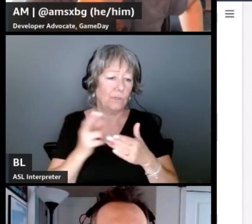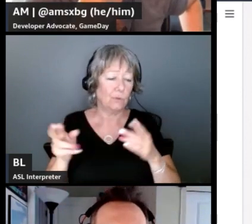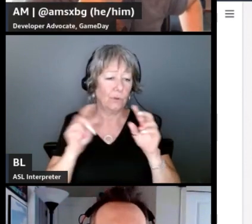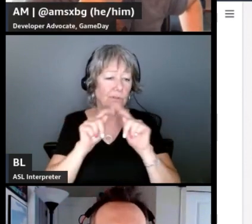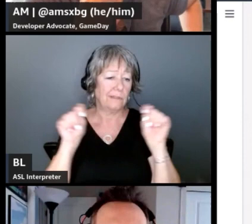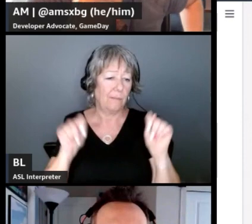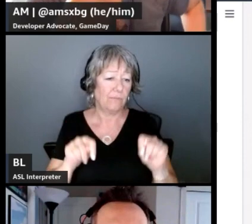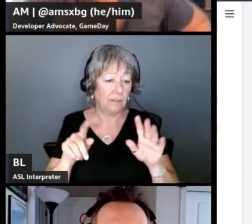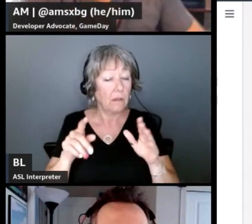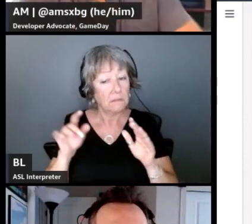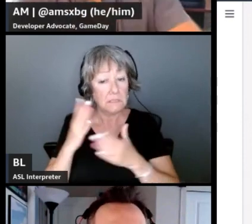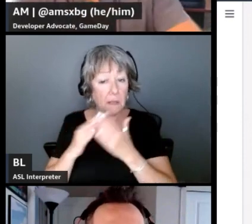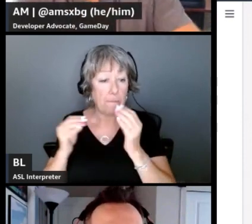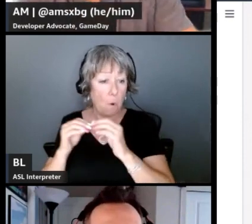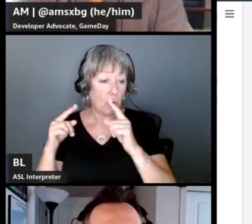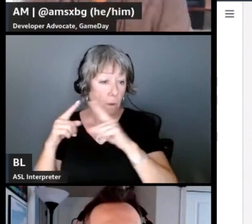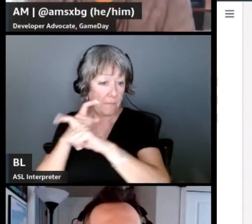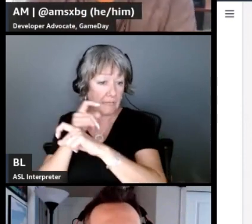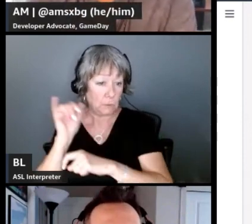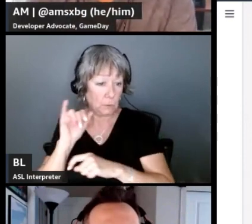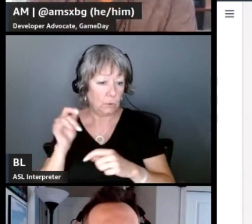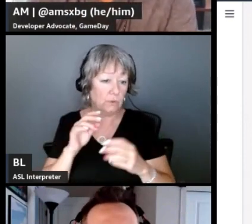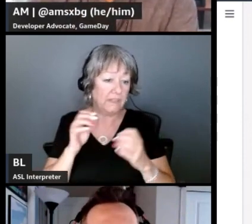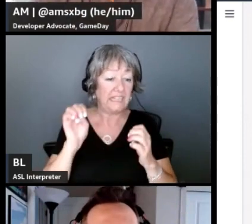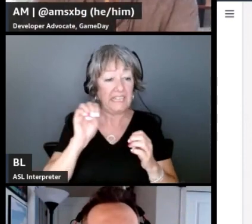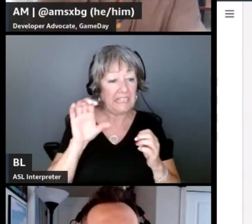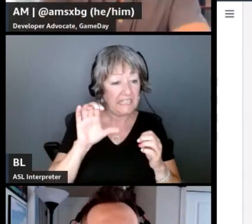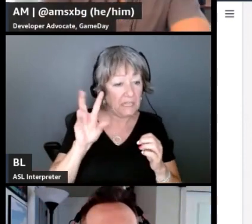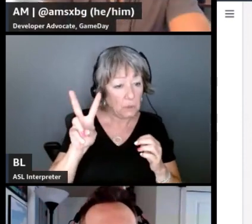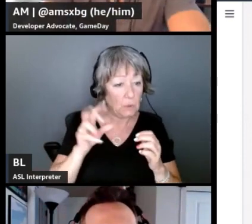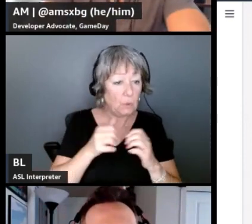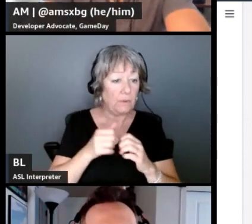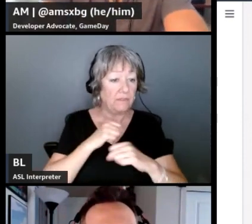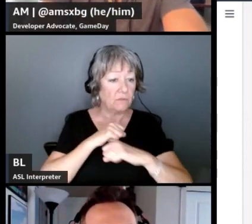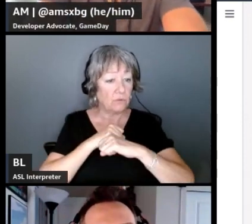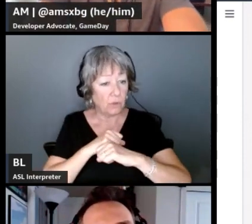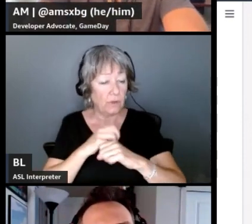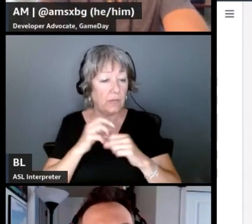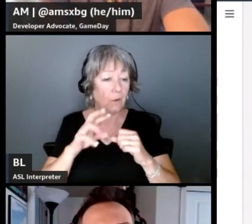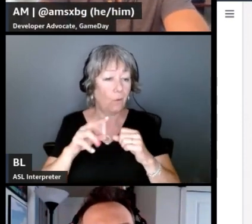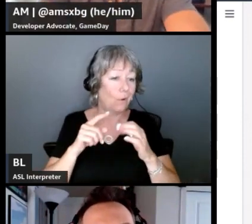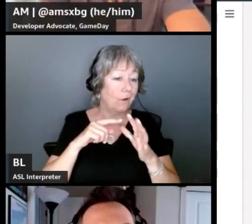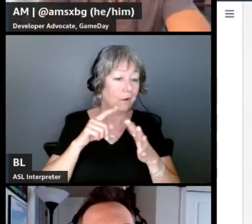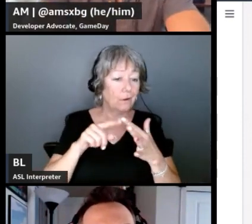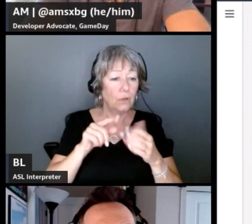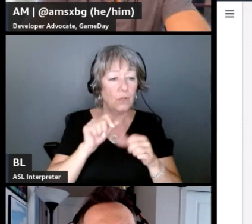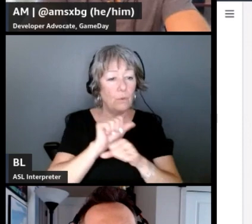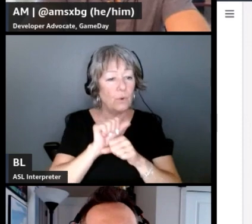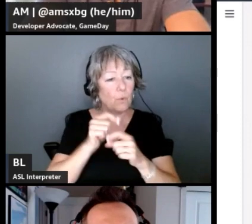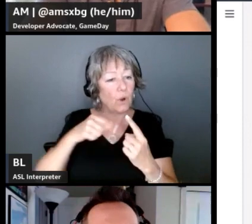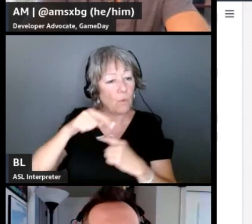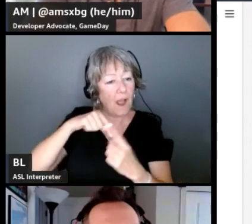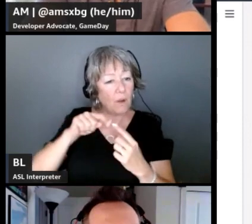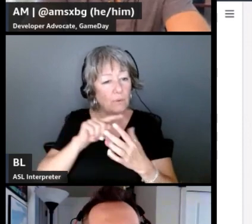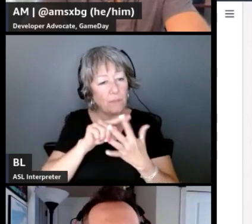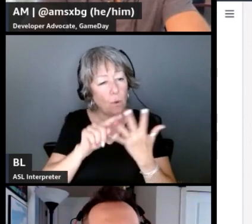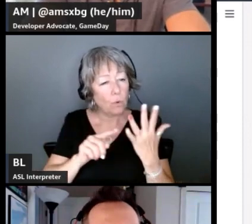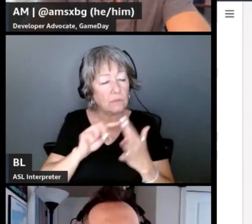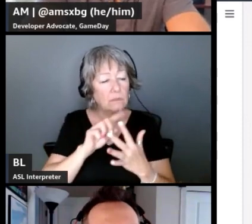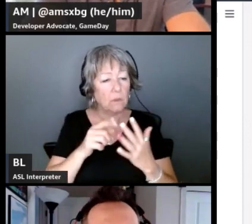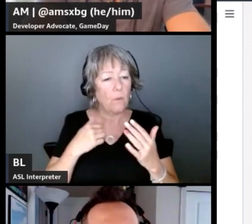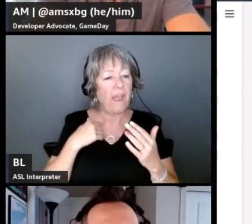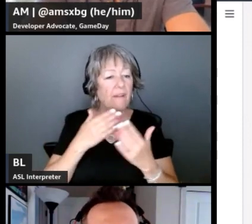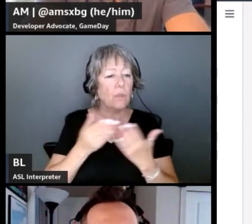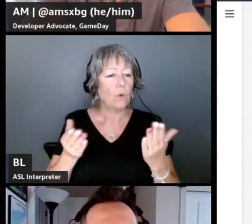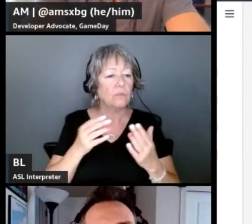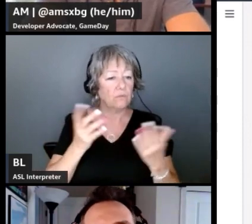well, where you're trying to deploy an EC2 with some security group, and you want to work around with those resources. So we have those out of the